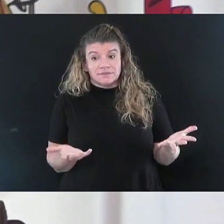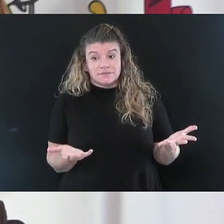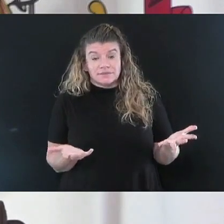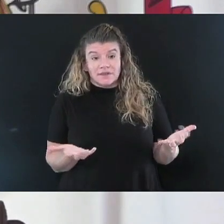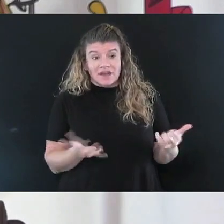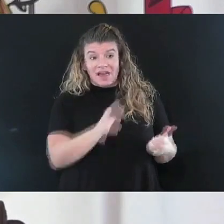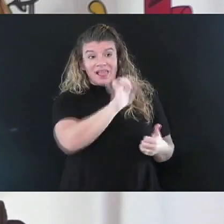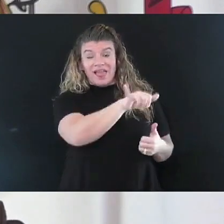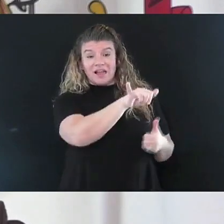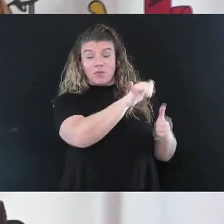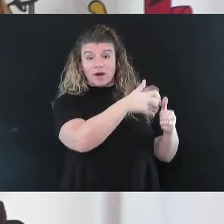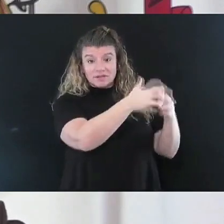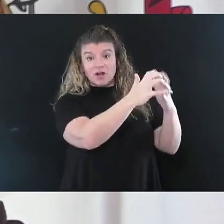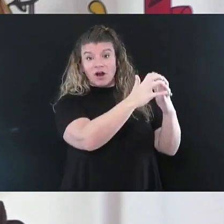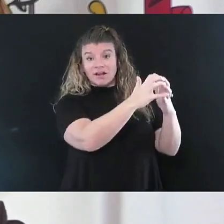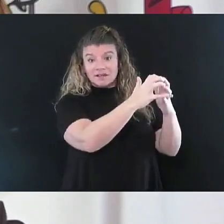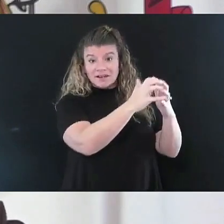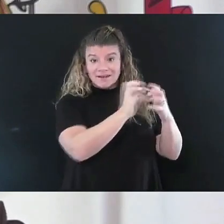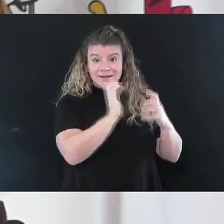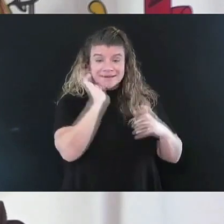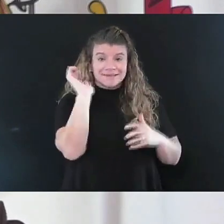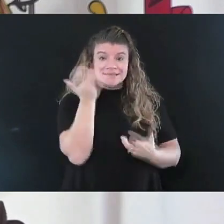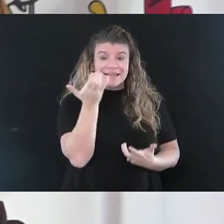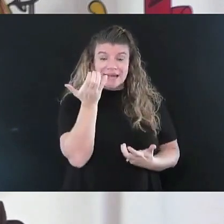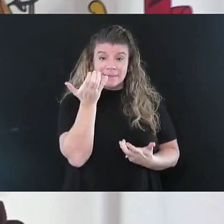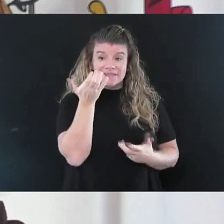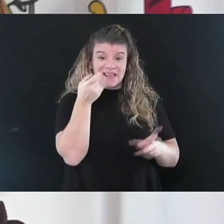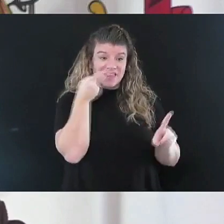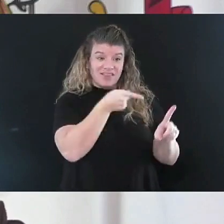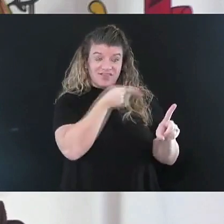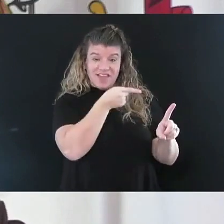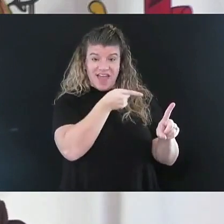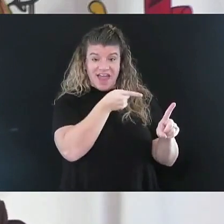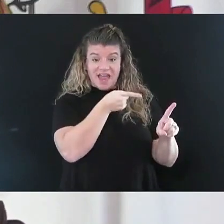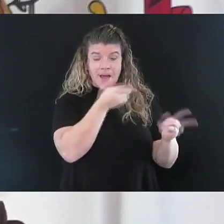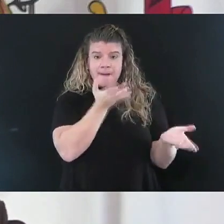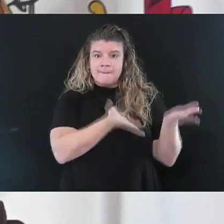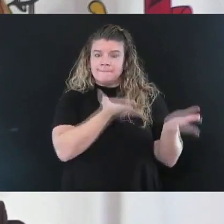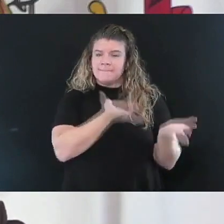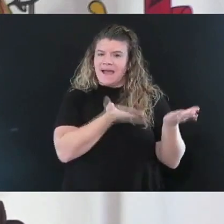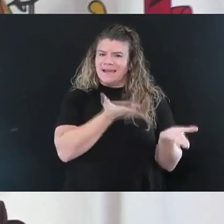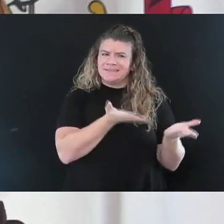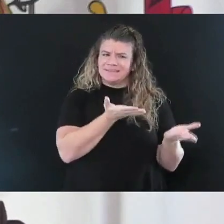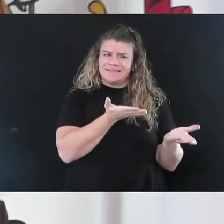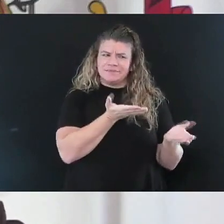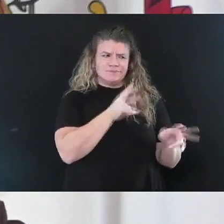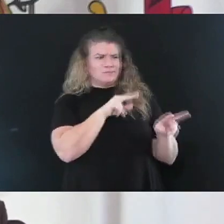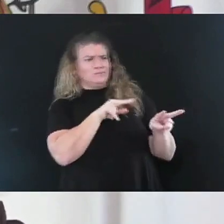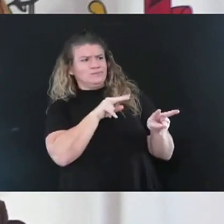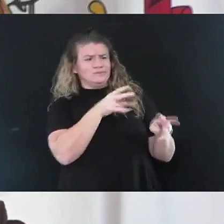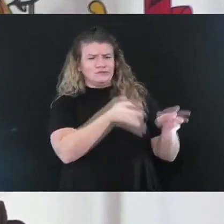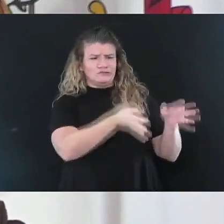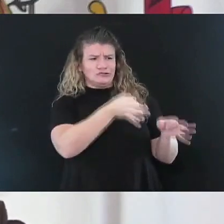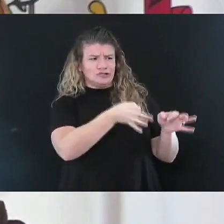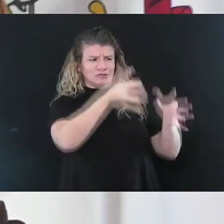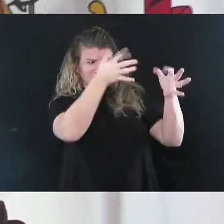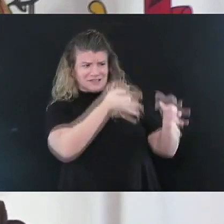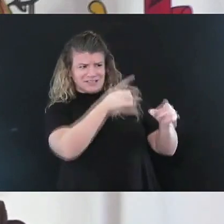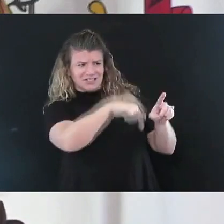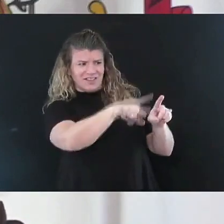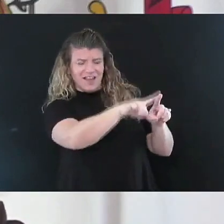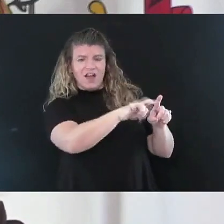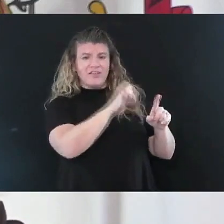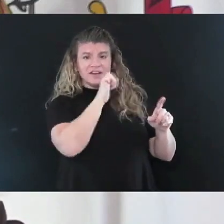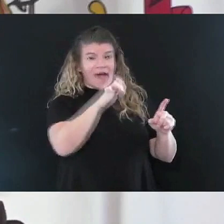it surely seems that they made some judgments there within that country that were